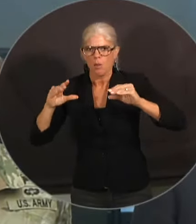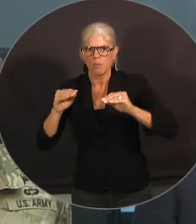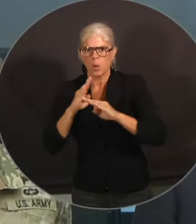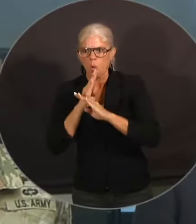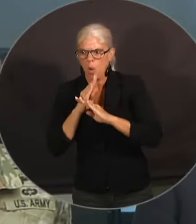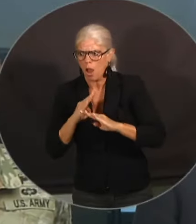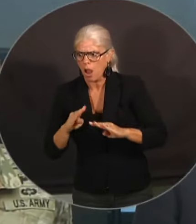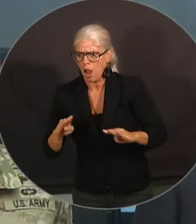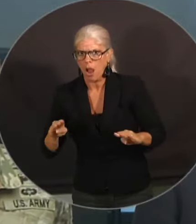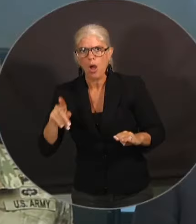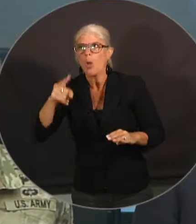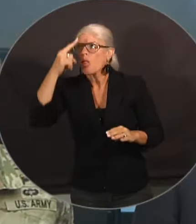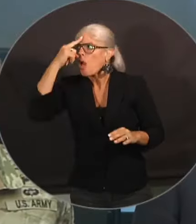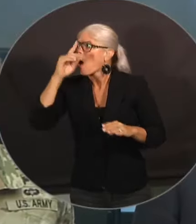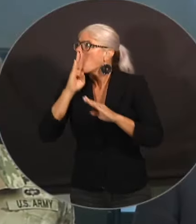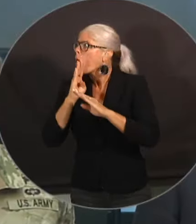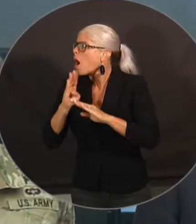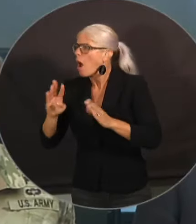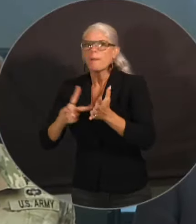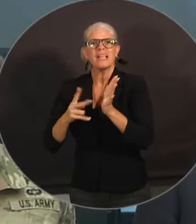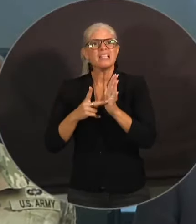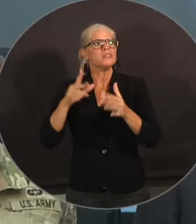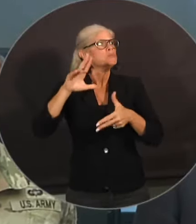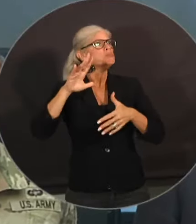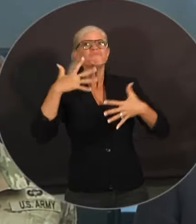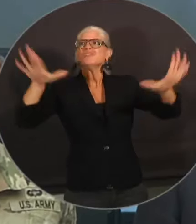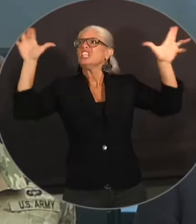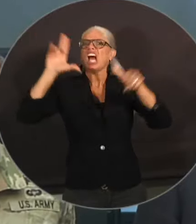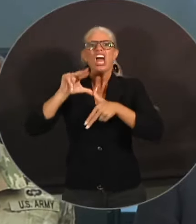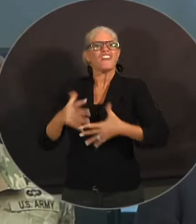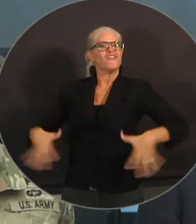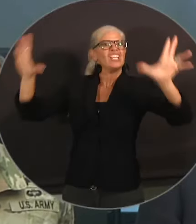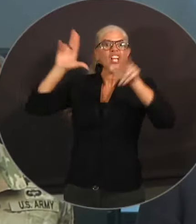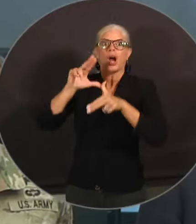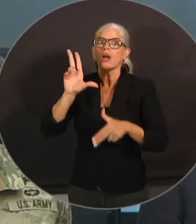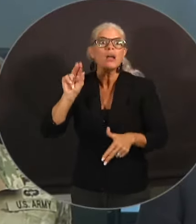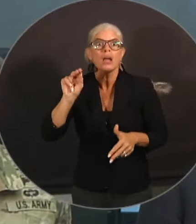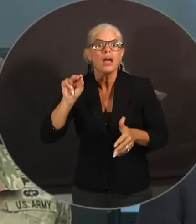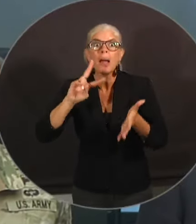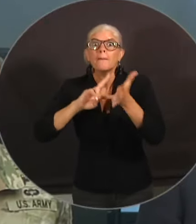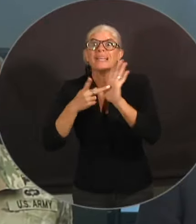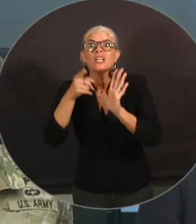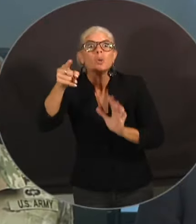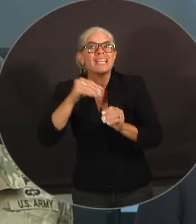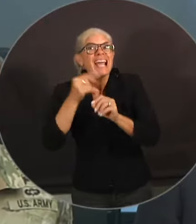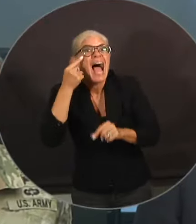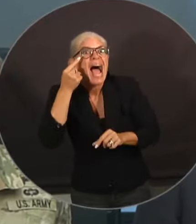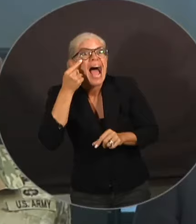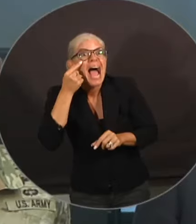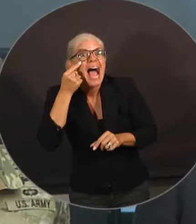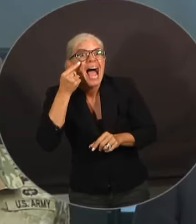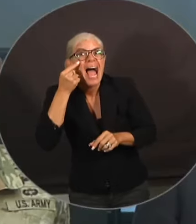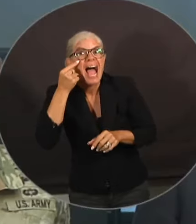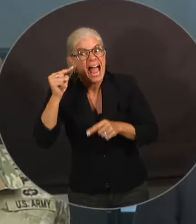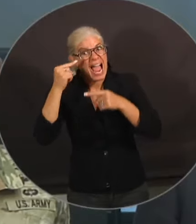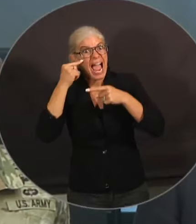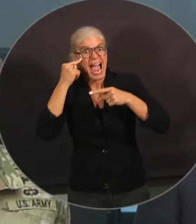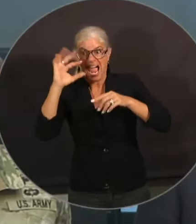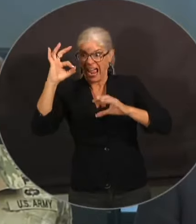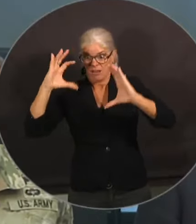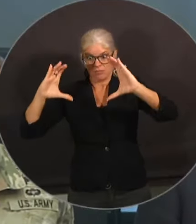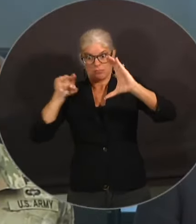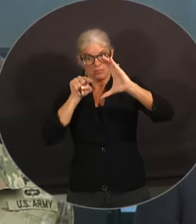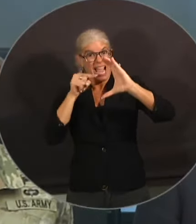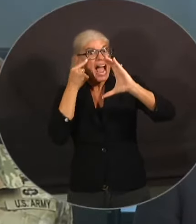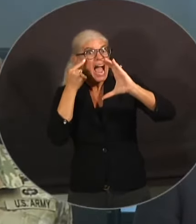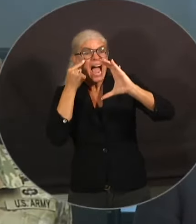actually means is you're in the eye of the hurricane. All right? Do not go out and survey damage. This